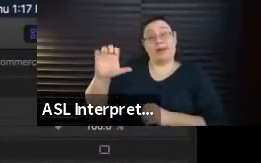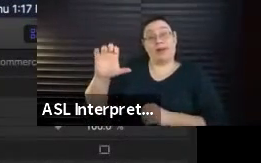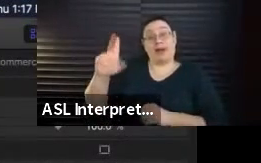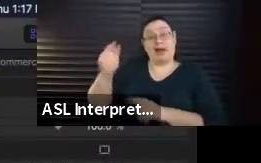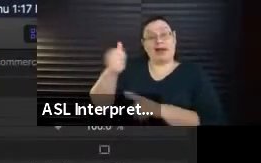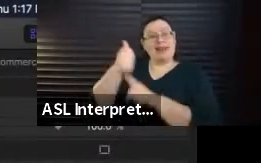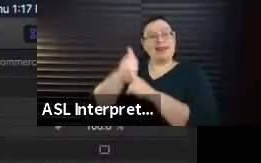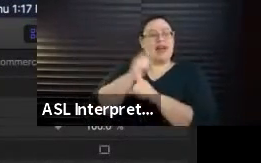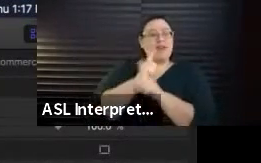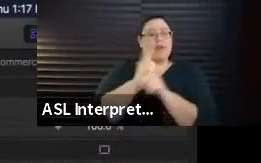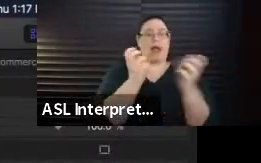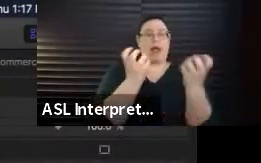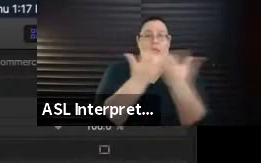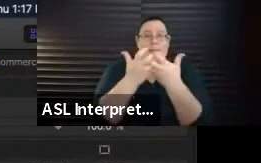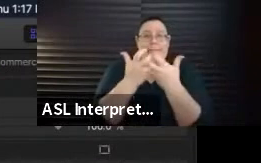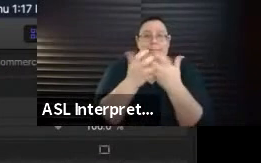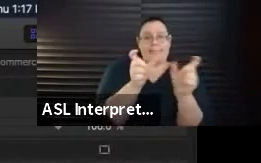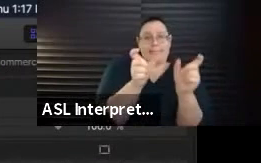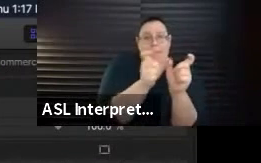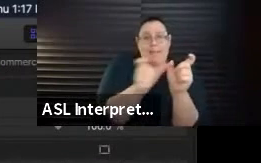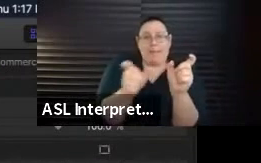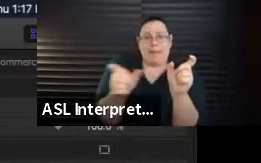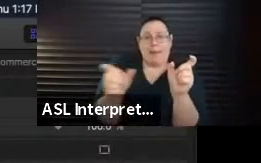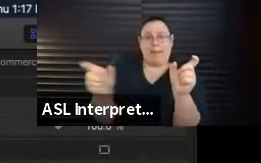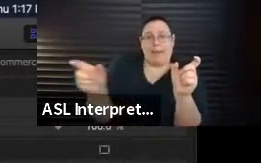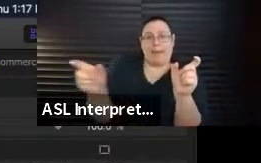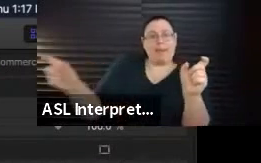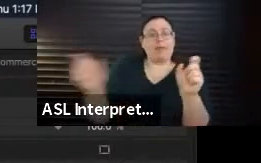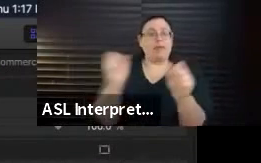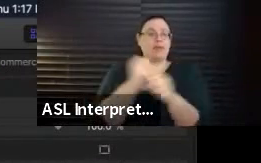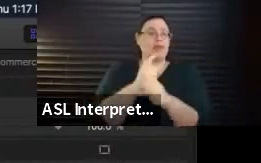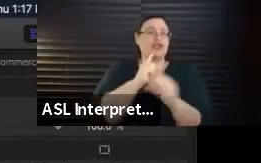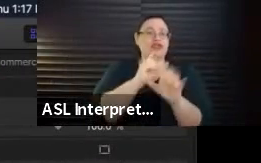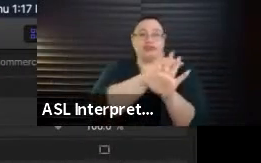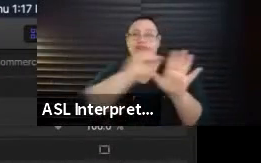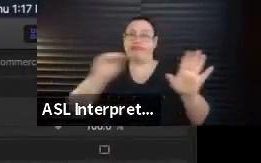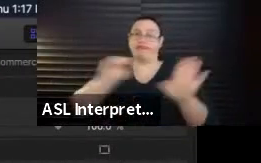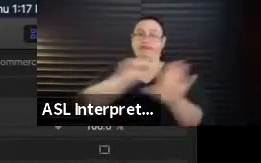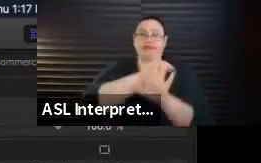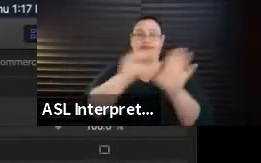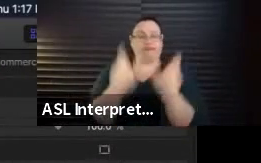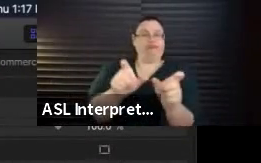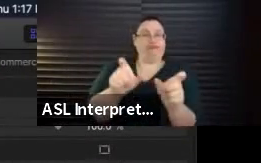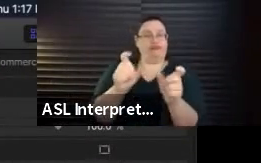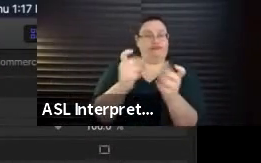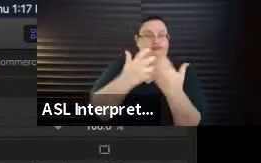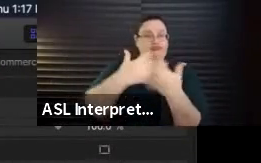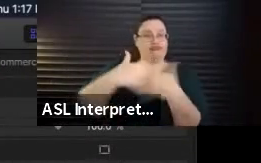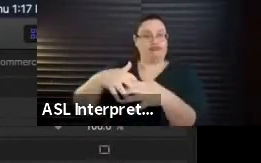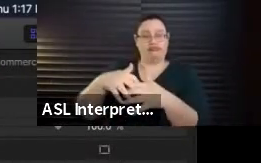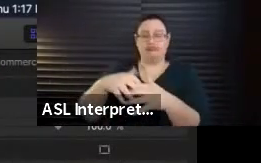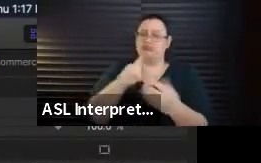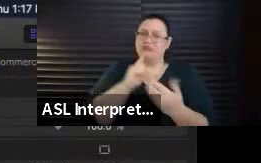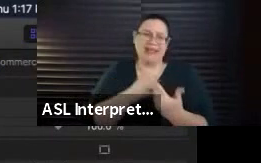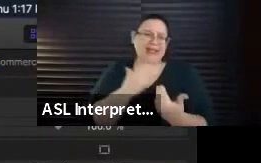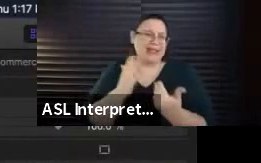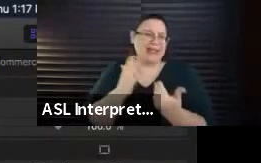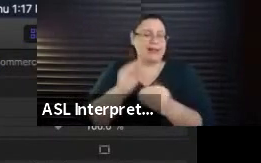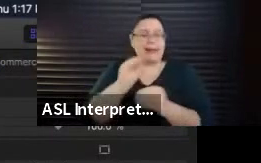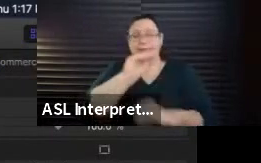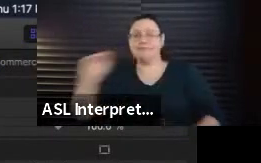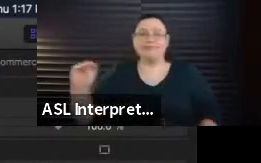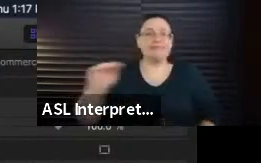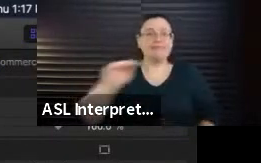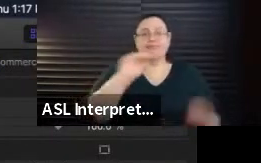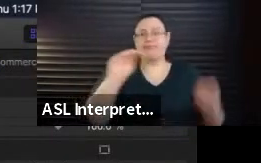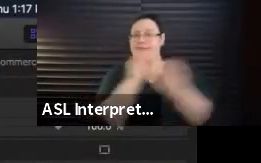of reshuffling all those clips and making sure they're retimed appropriately. So really easy to sort of rearrange and do